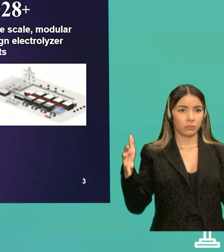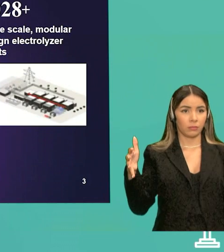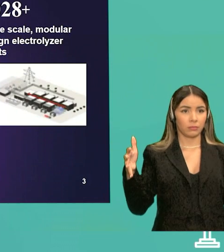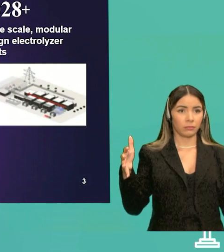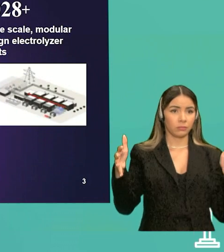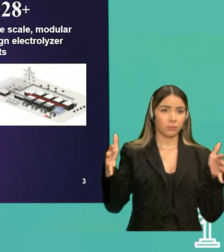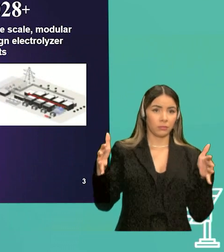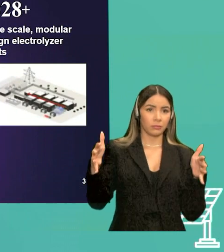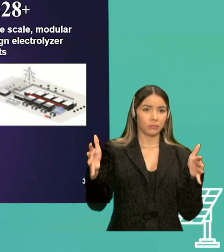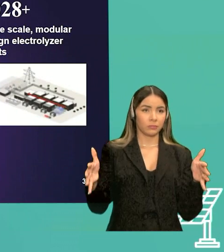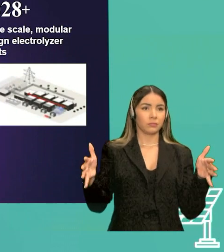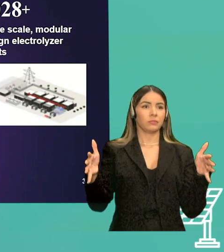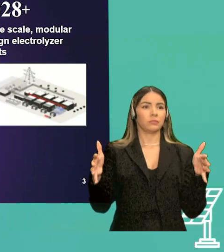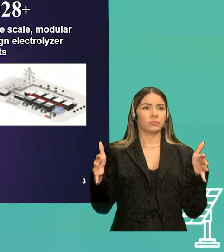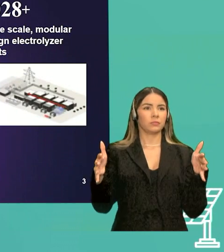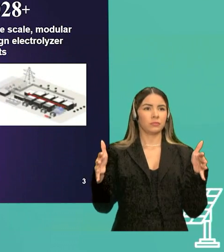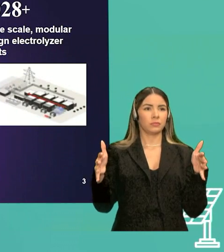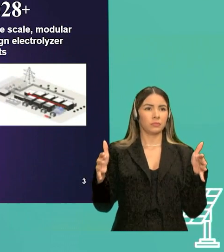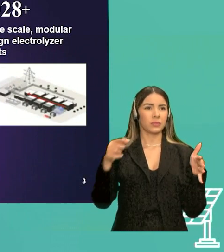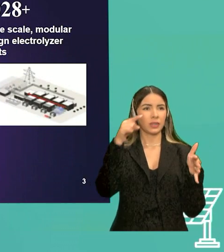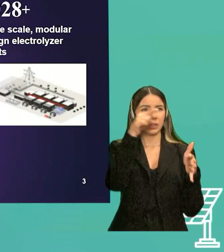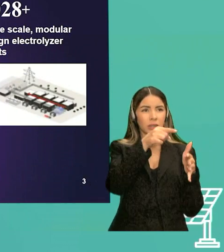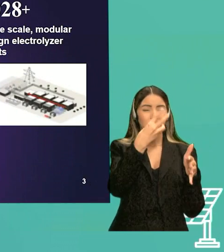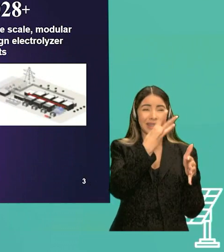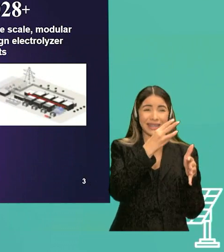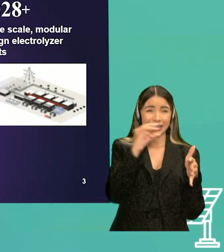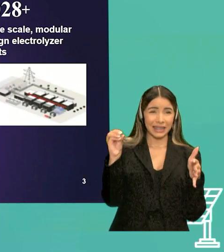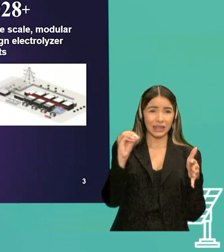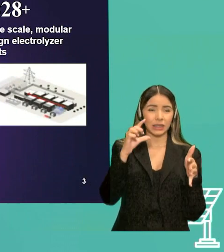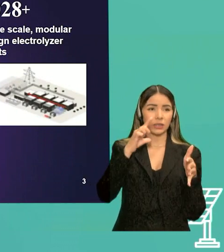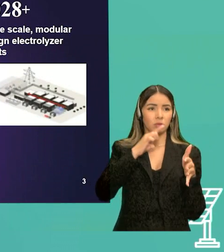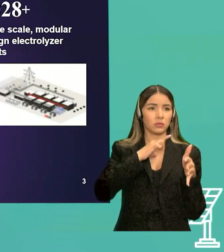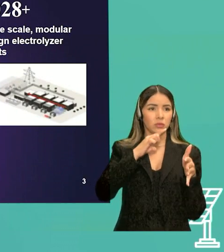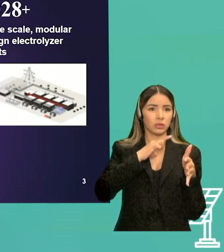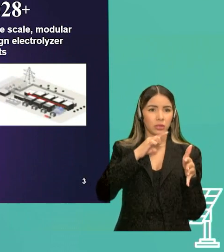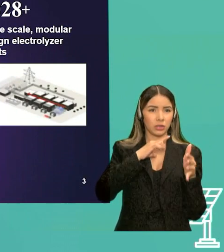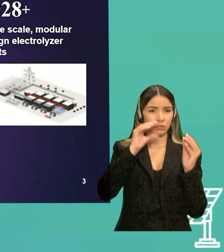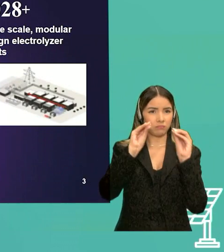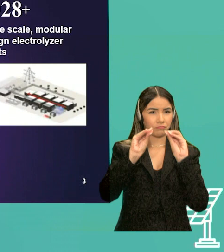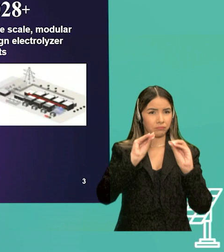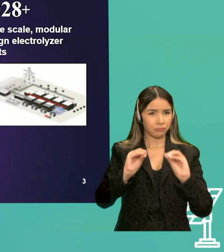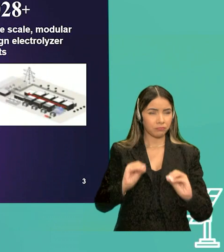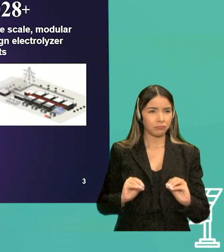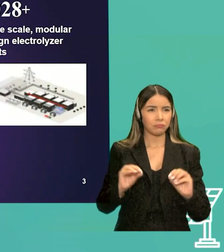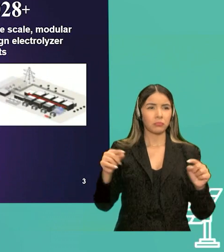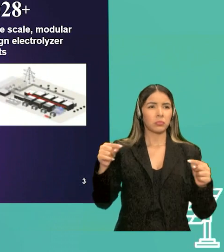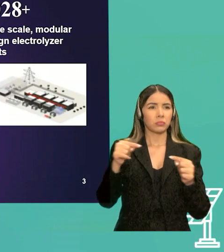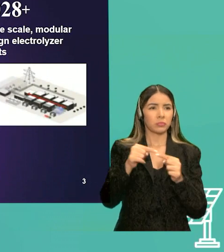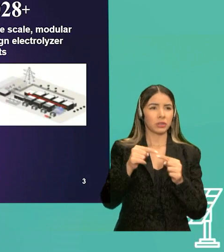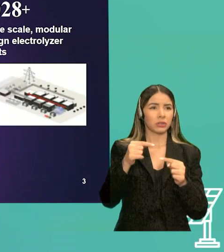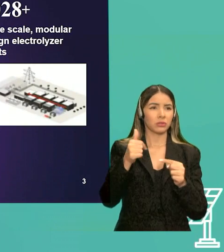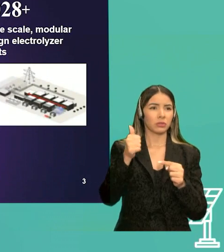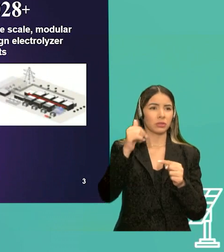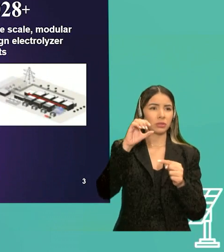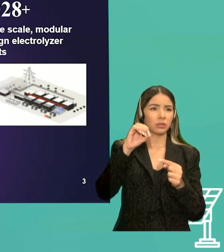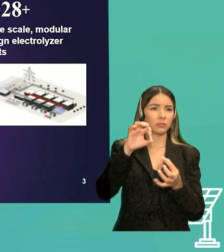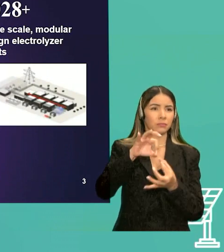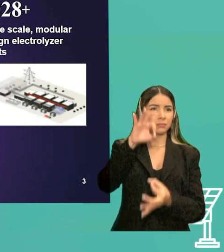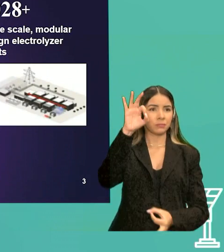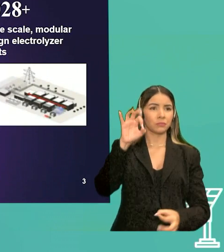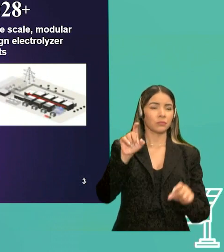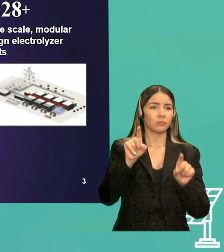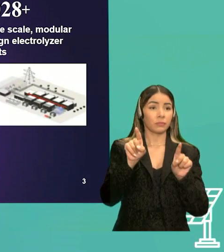300, and we are in the tier of 10 megawatts. And the